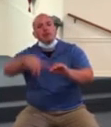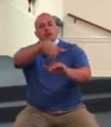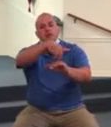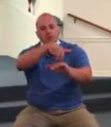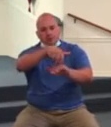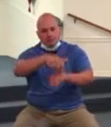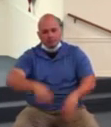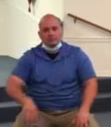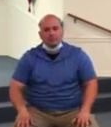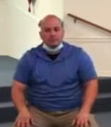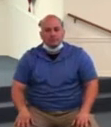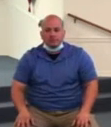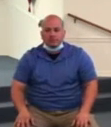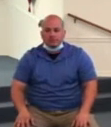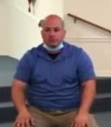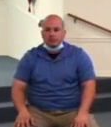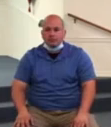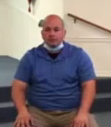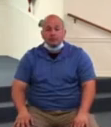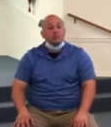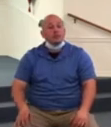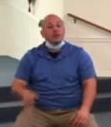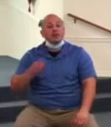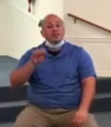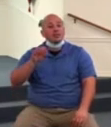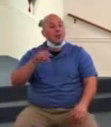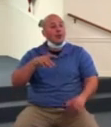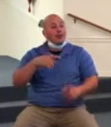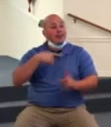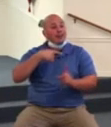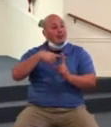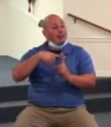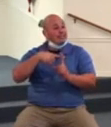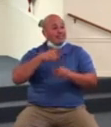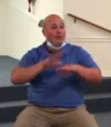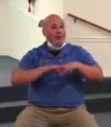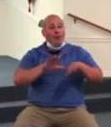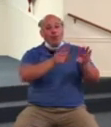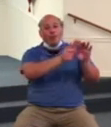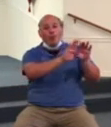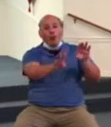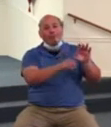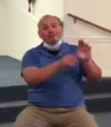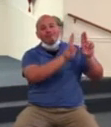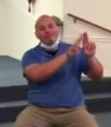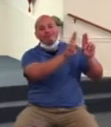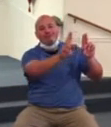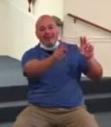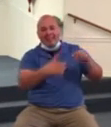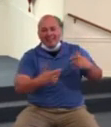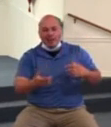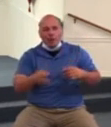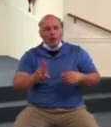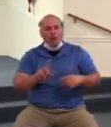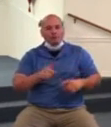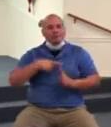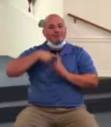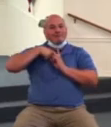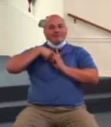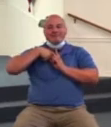So, crosses on the wall or hanging around your neck are good.